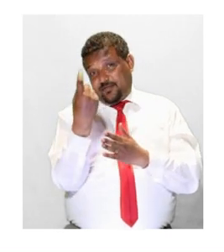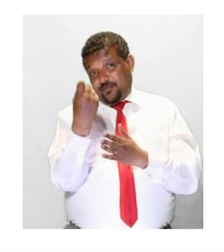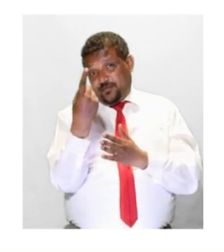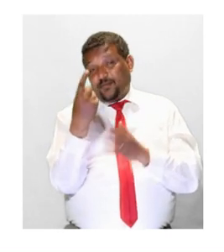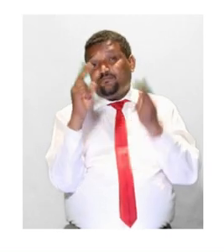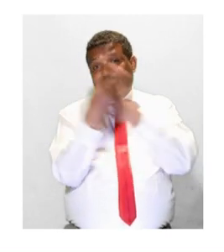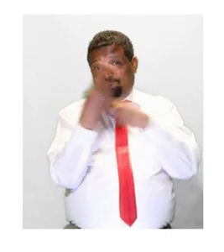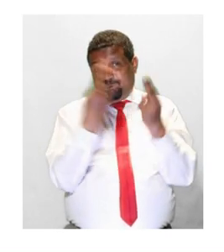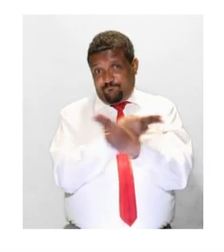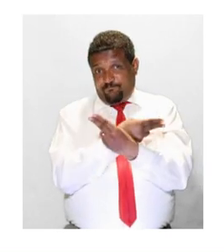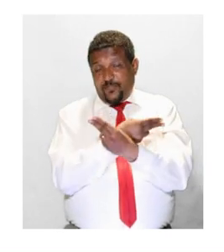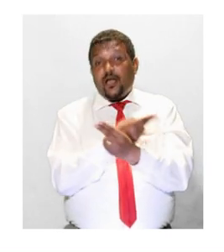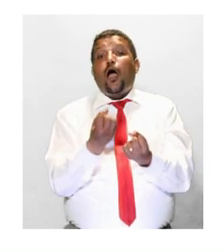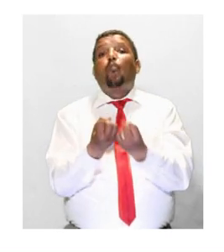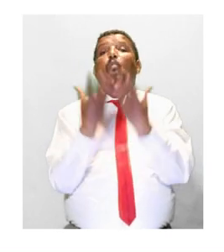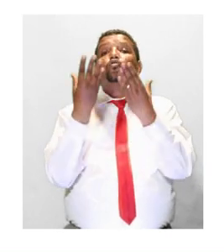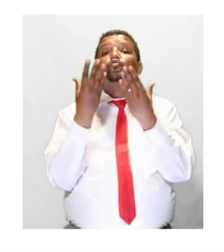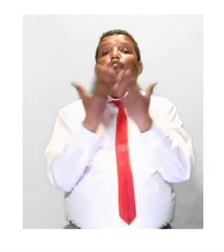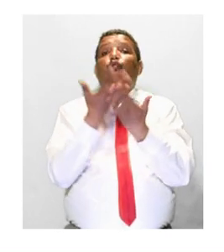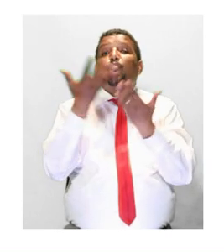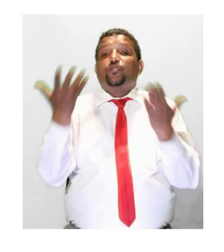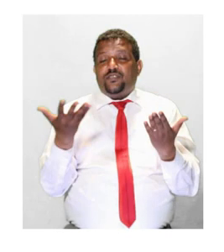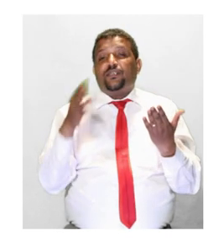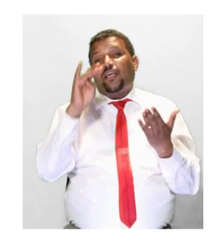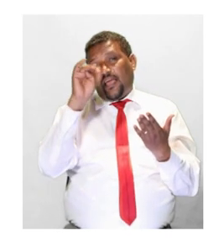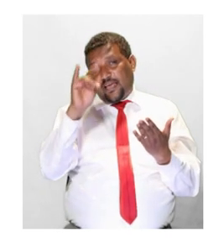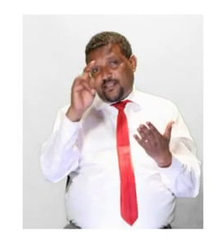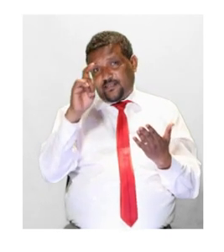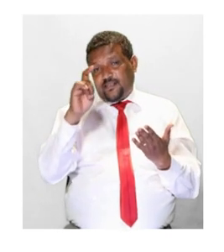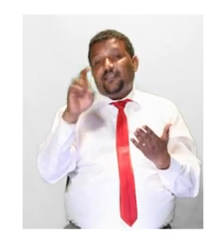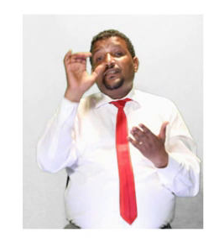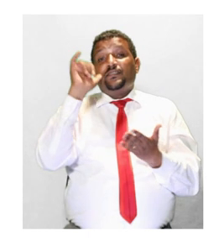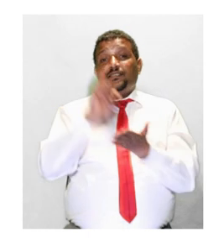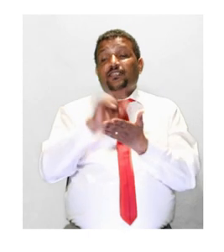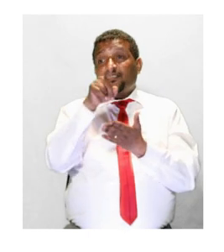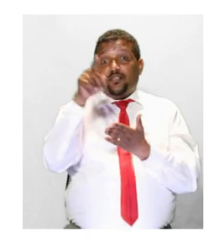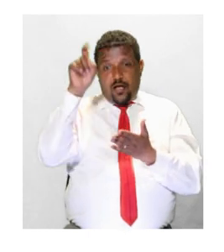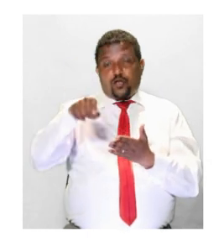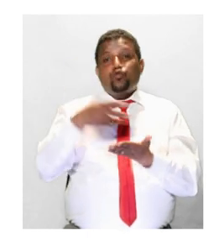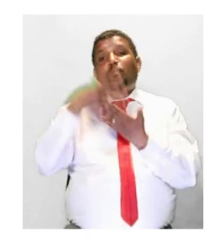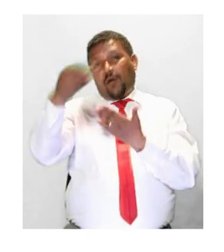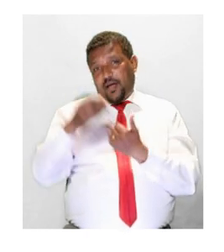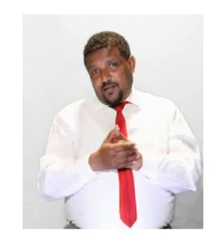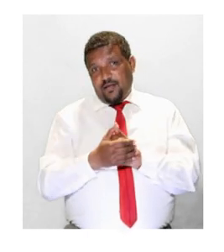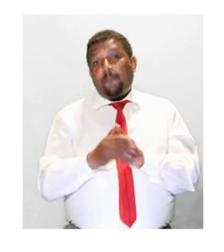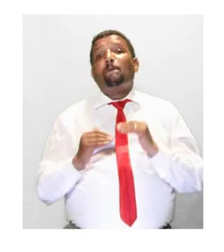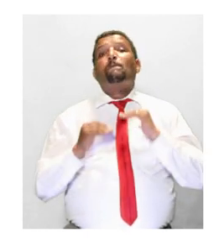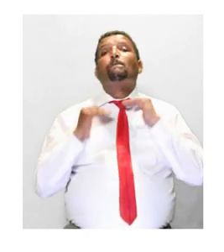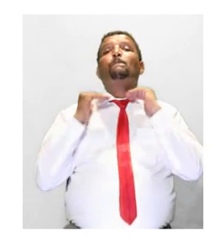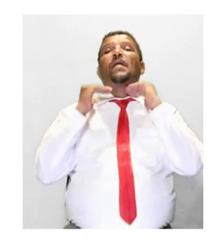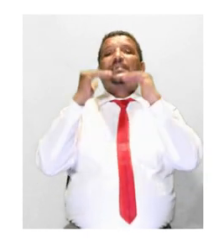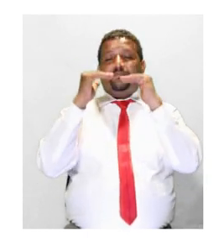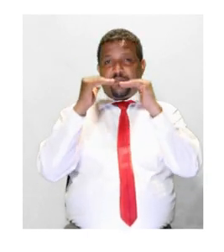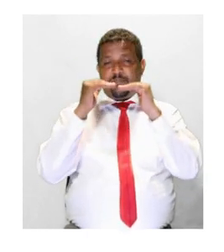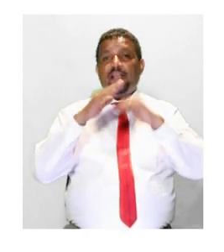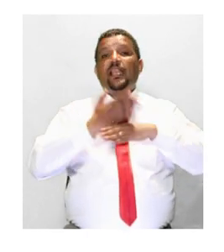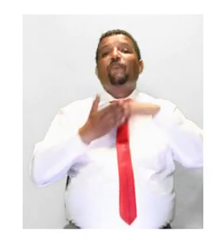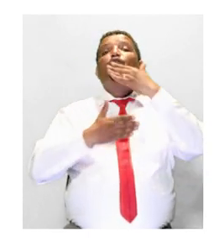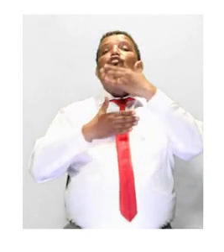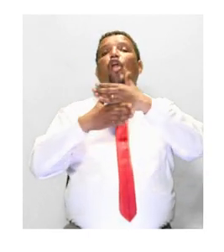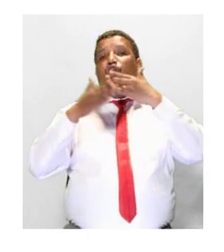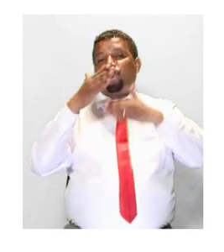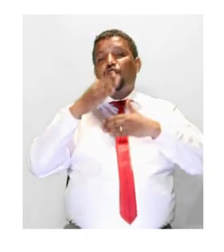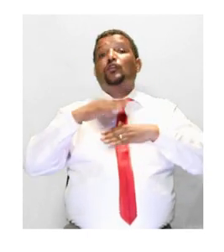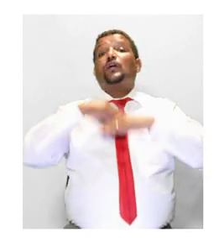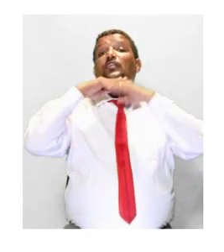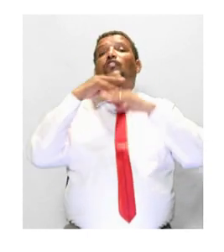by the amount of commodity X that she has to buy at her maximum level of satisfaction is 2 units, plus